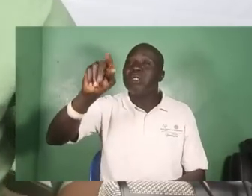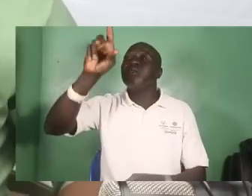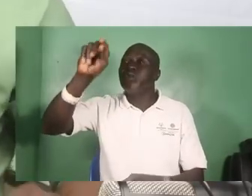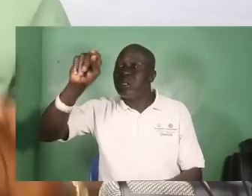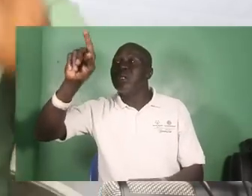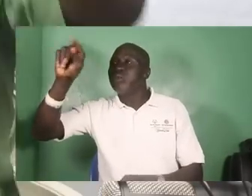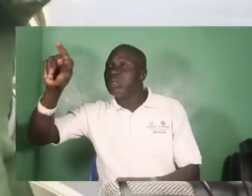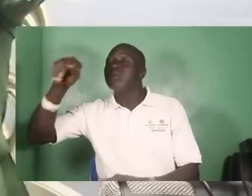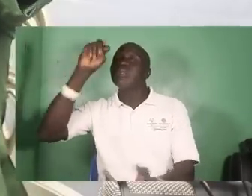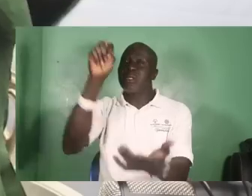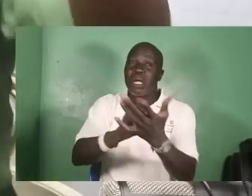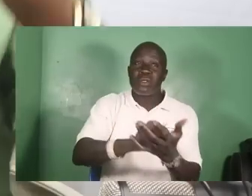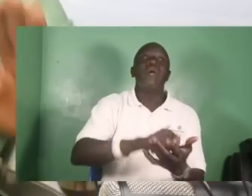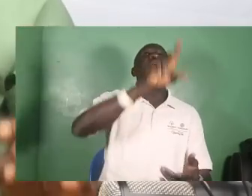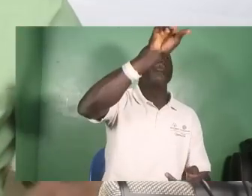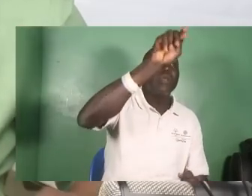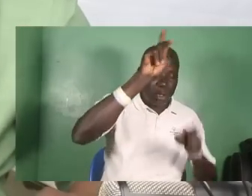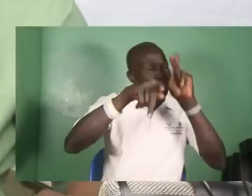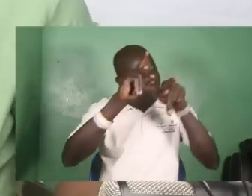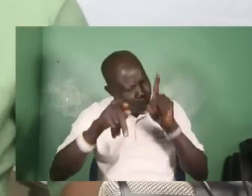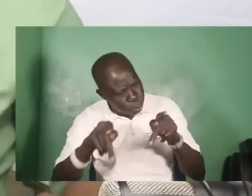20,000. I will be giving people